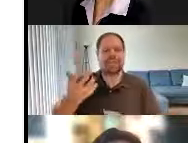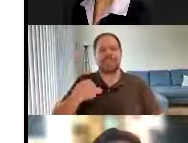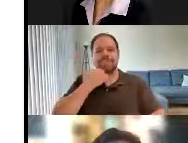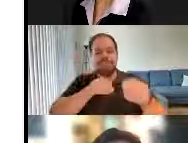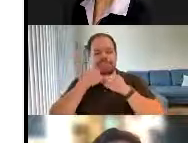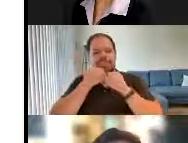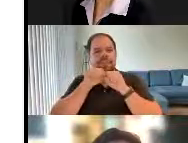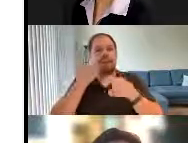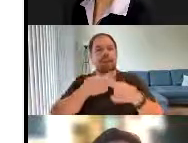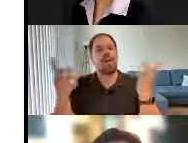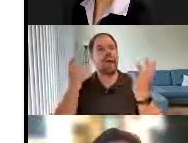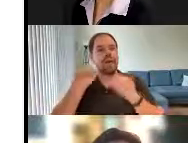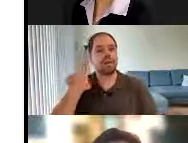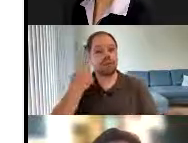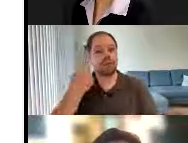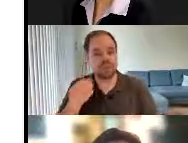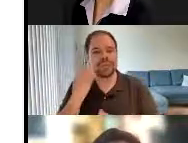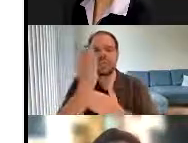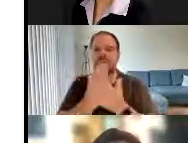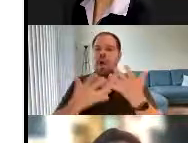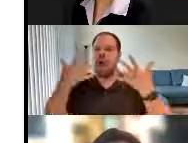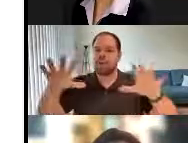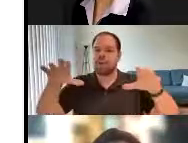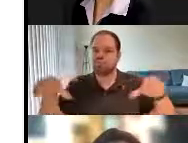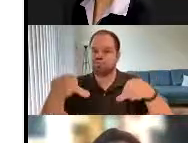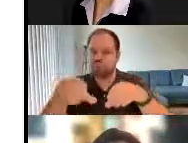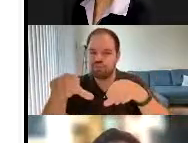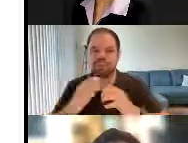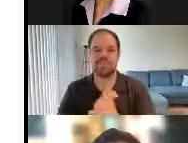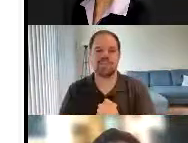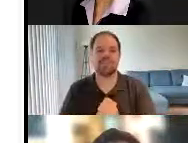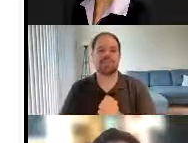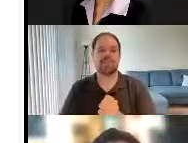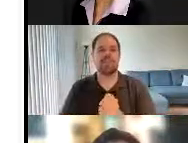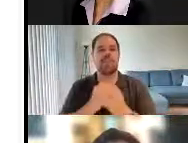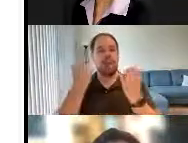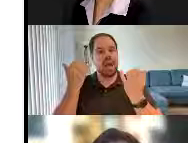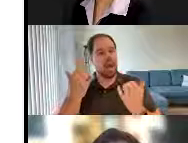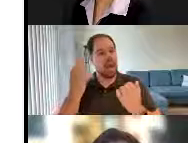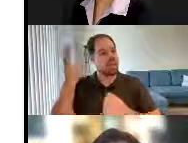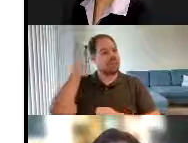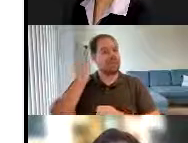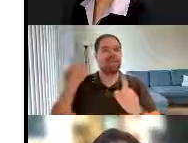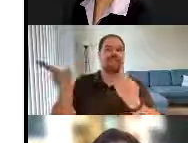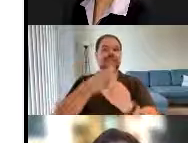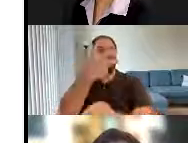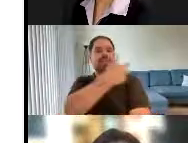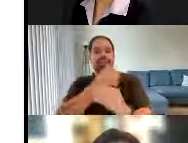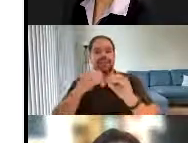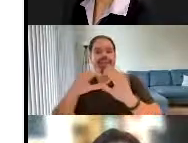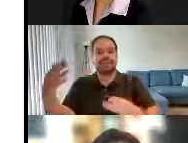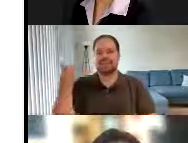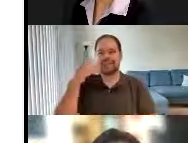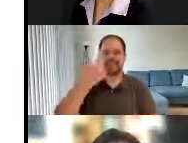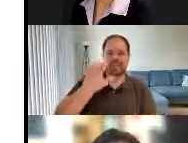I have talked a little bit about the history, the frustrations disabled people might experience. And so now you might be wondering what you can do.